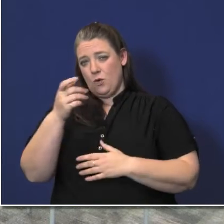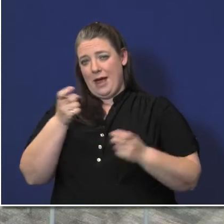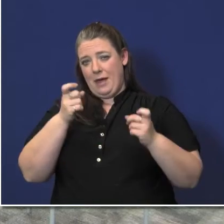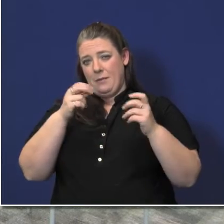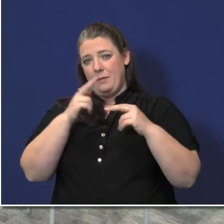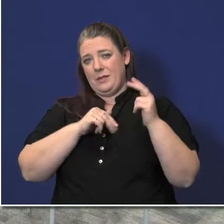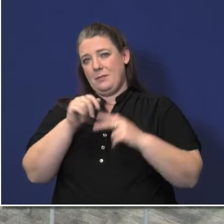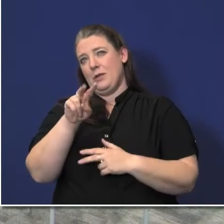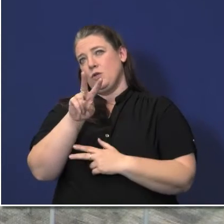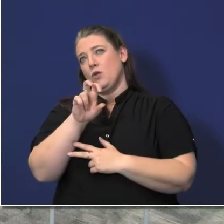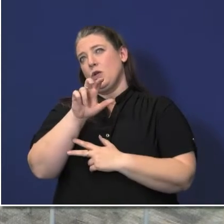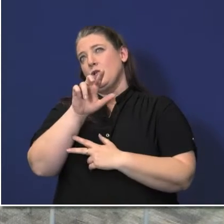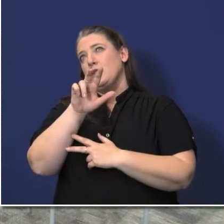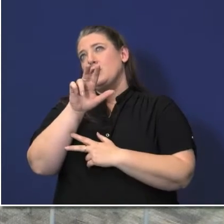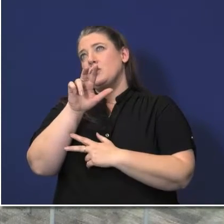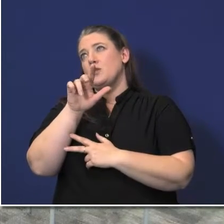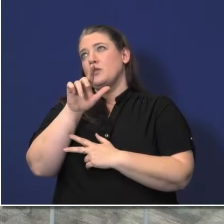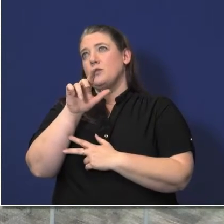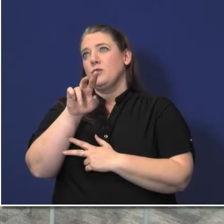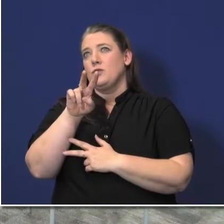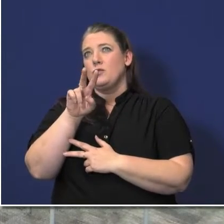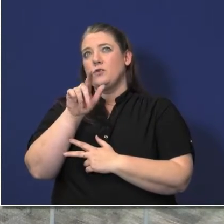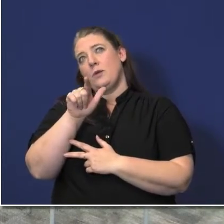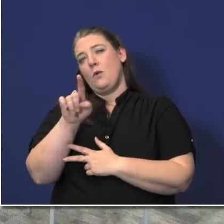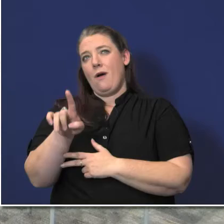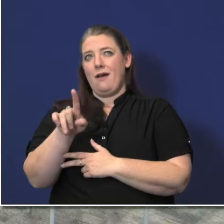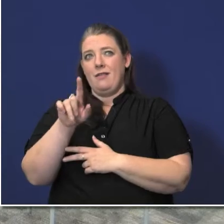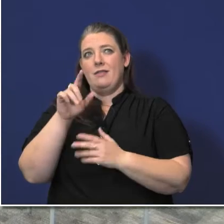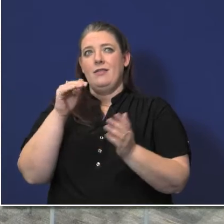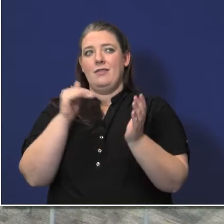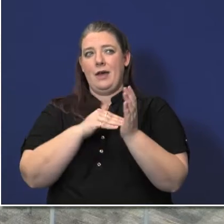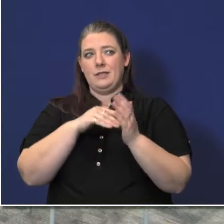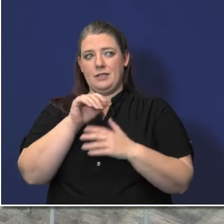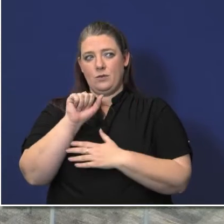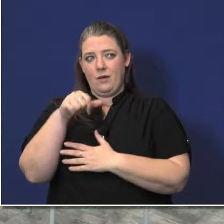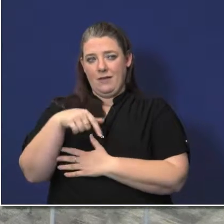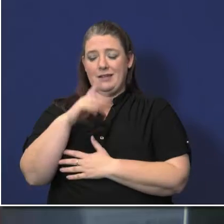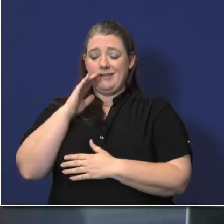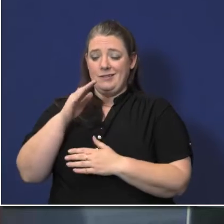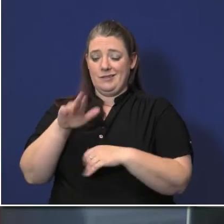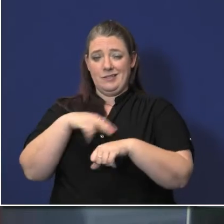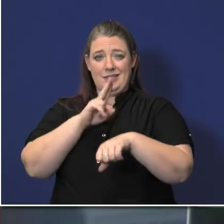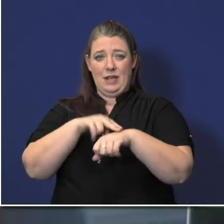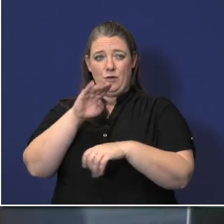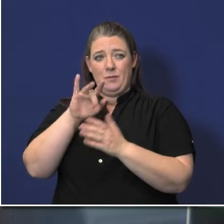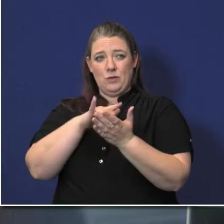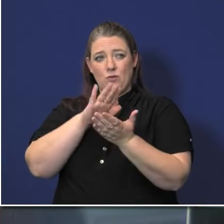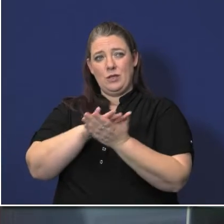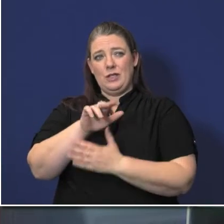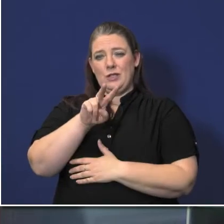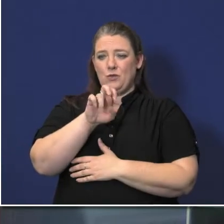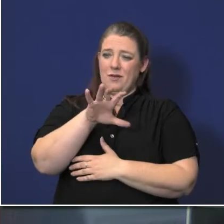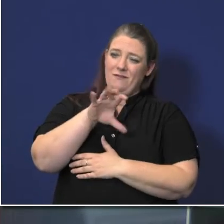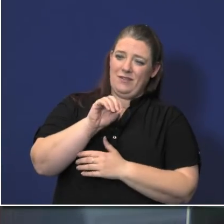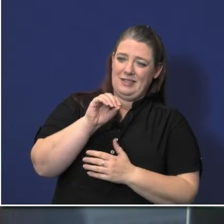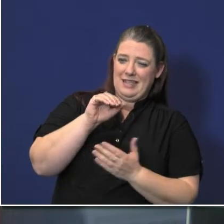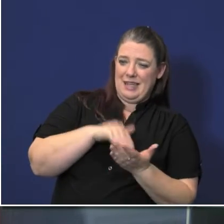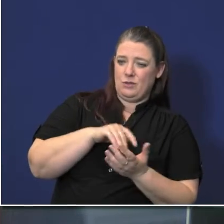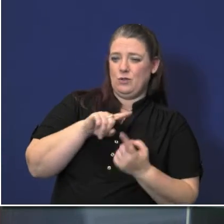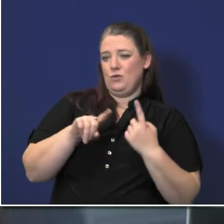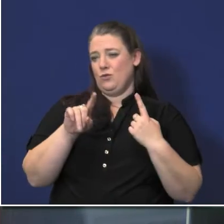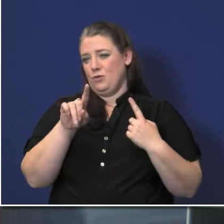about 221,000 square feet. Middle school, one of our standard middle schools, is anywhere from about 250,000 to